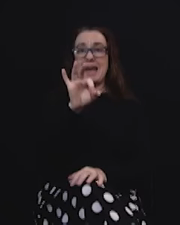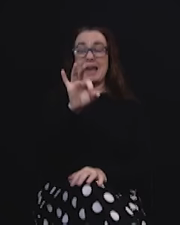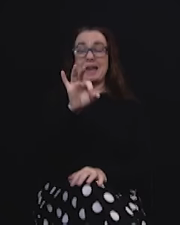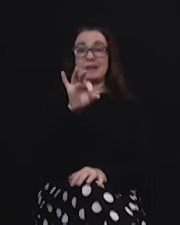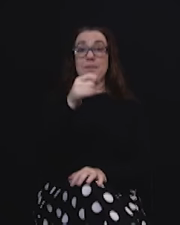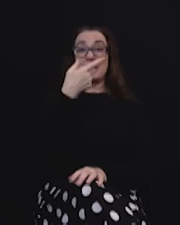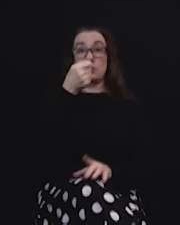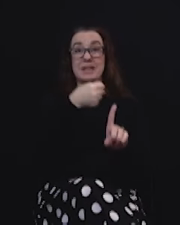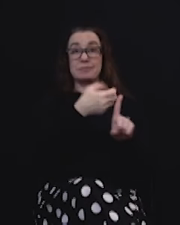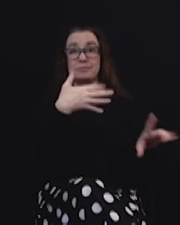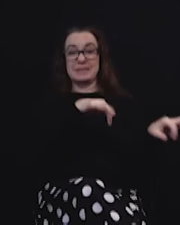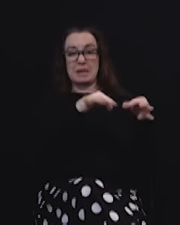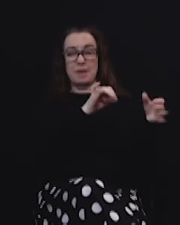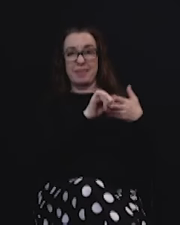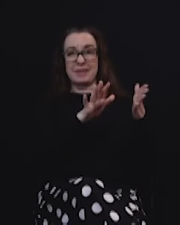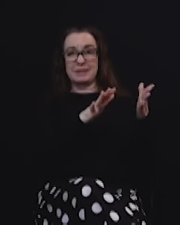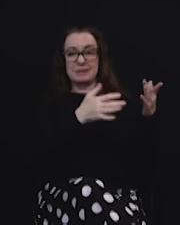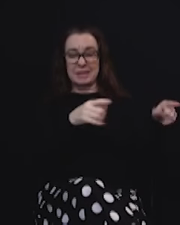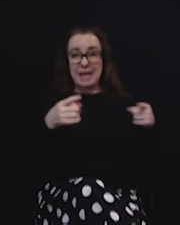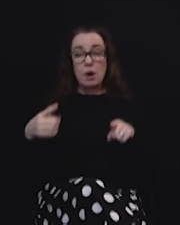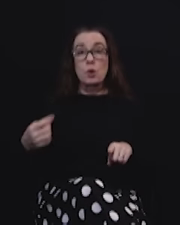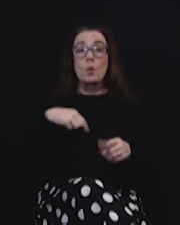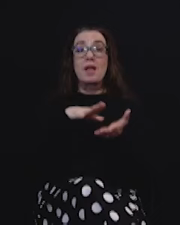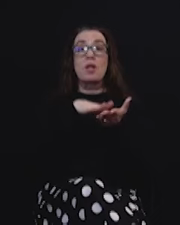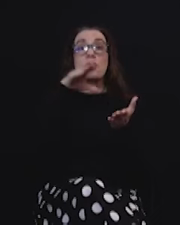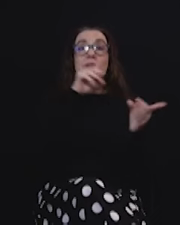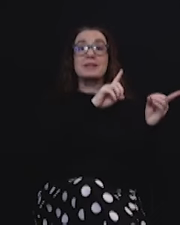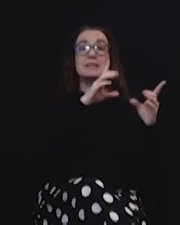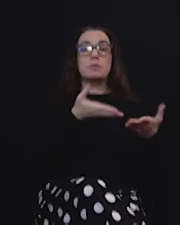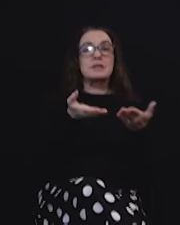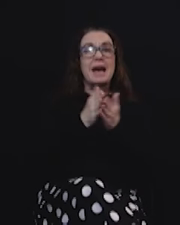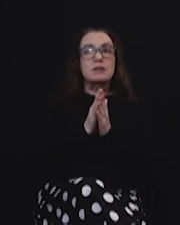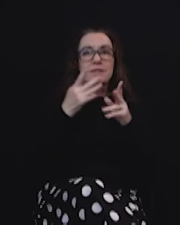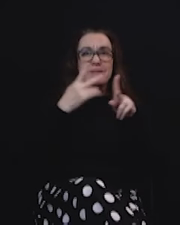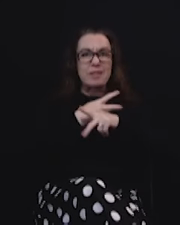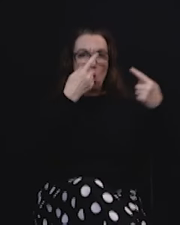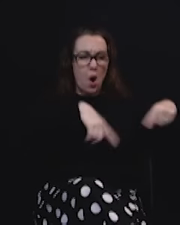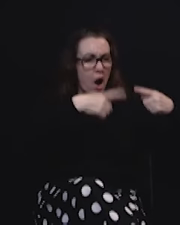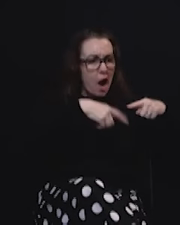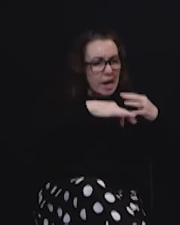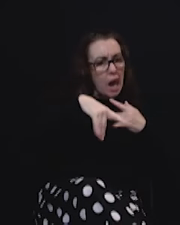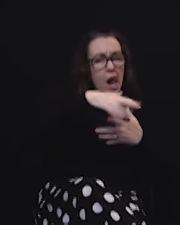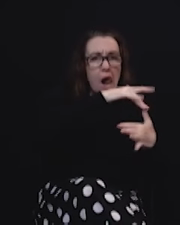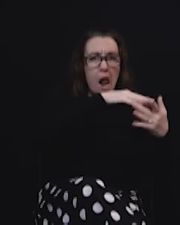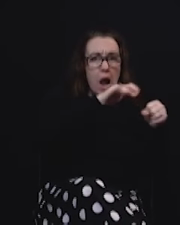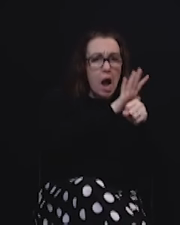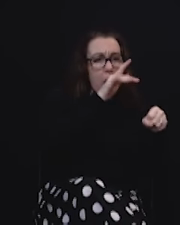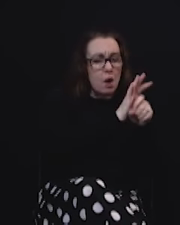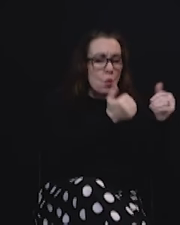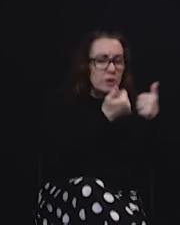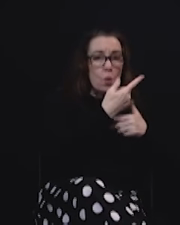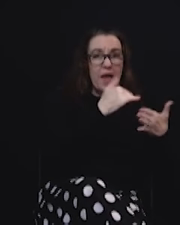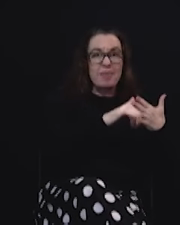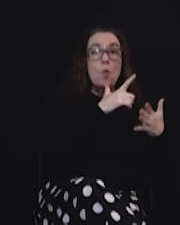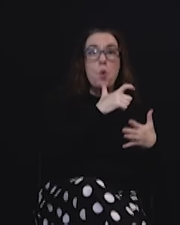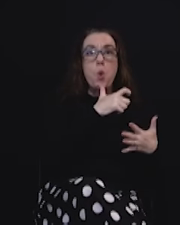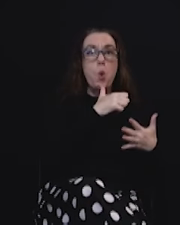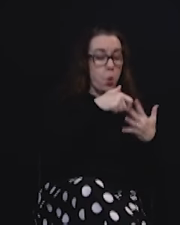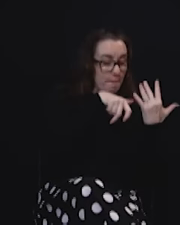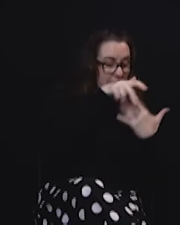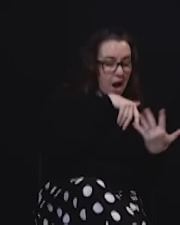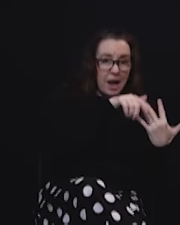Mark tells about this encounter, we learn that the disciples were actually arguing among themselves about which one of them, who among